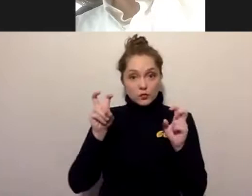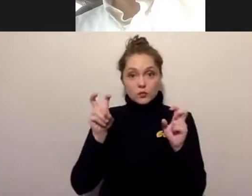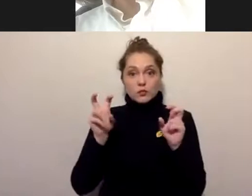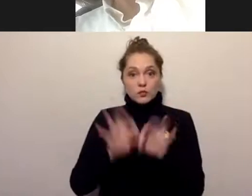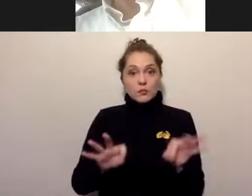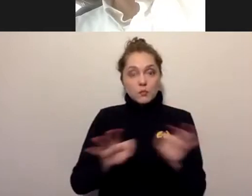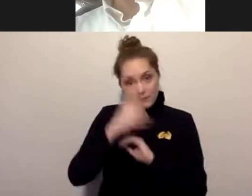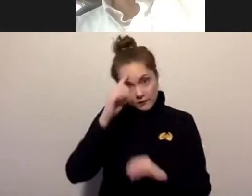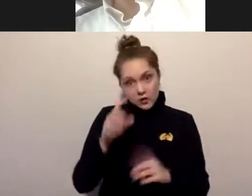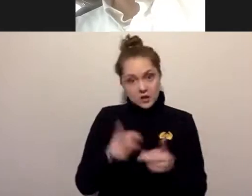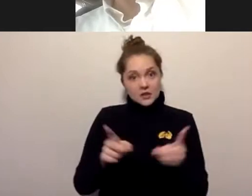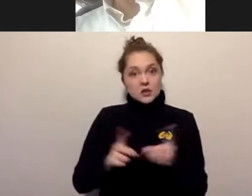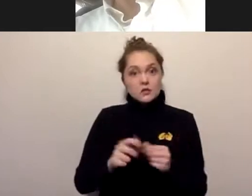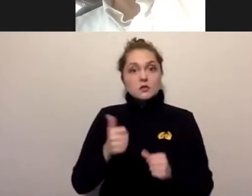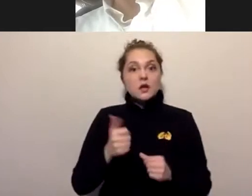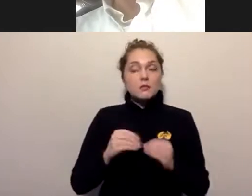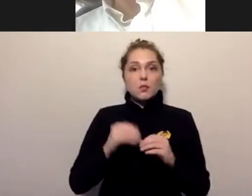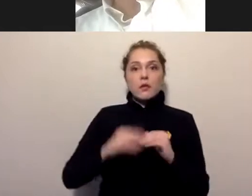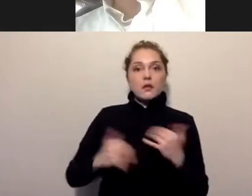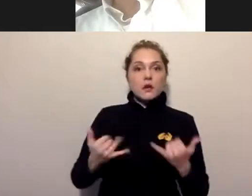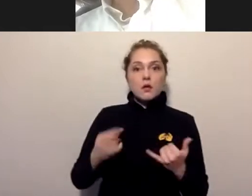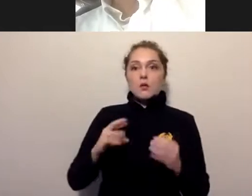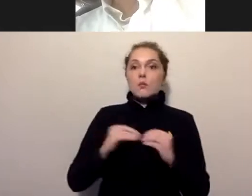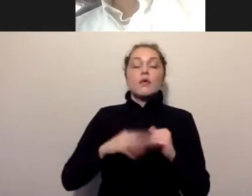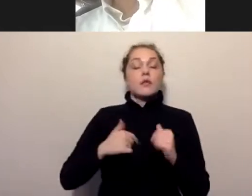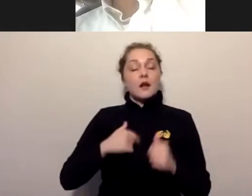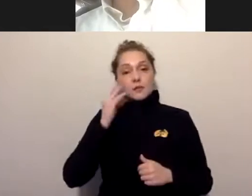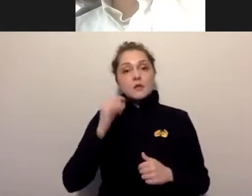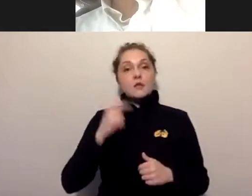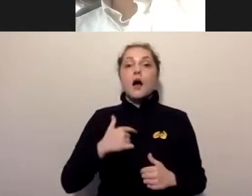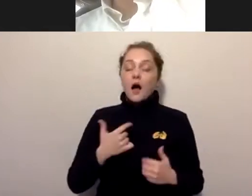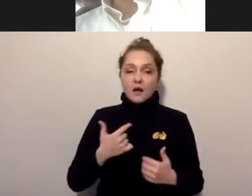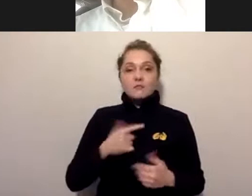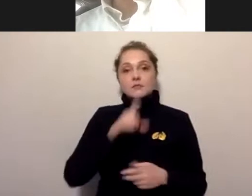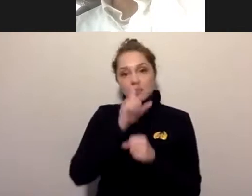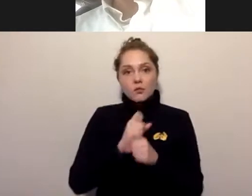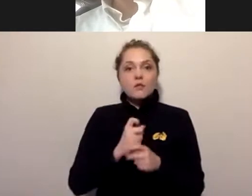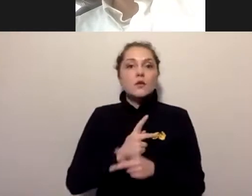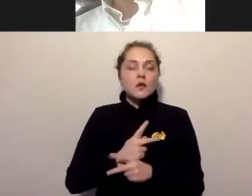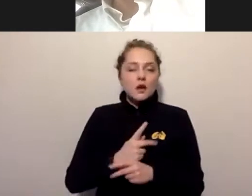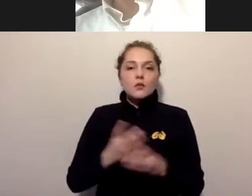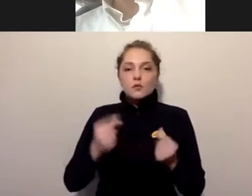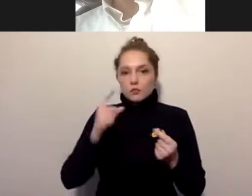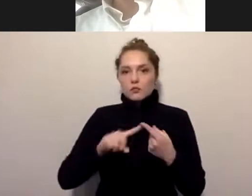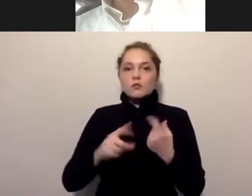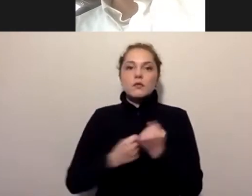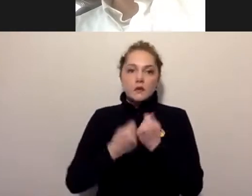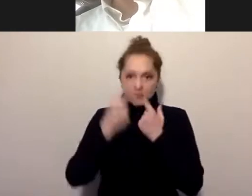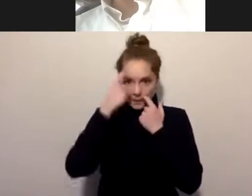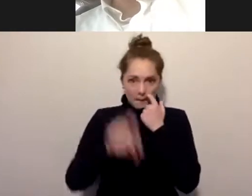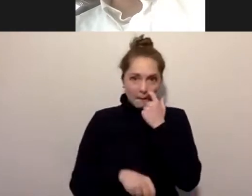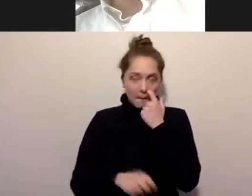District 10 a little bit more than it is now, or that I've encountered, then I would definitely figure out solutions to advocate for.